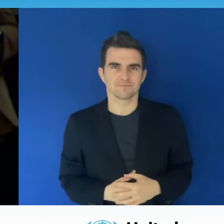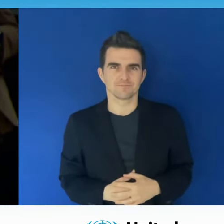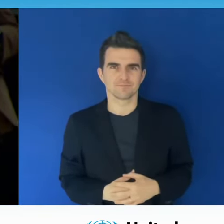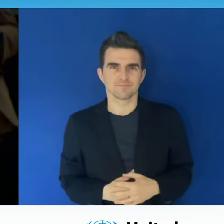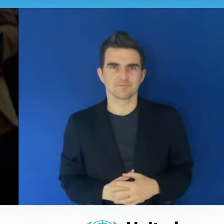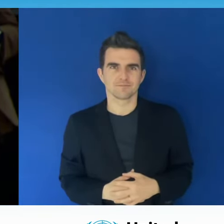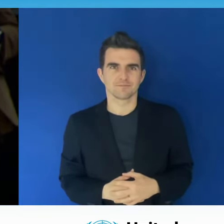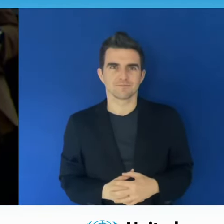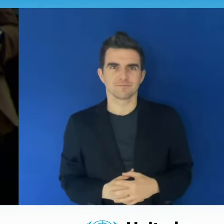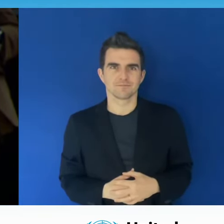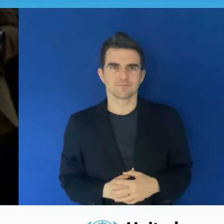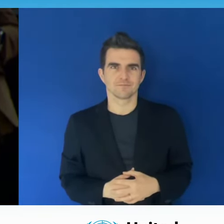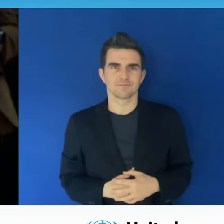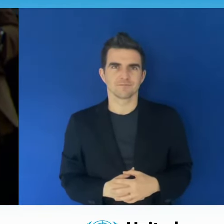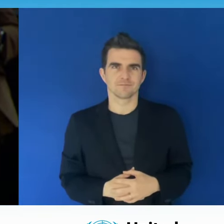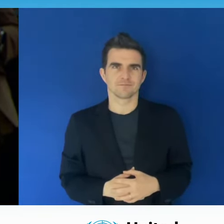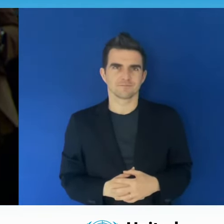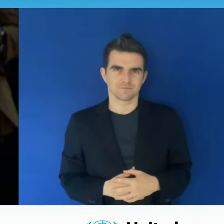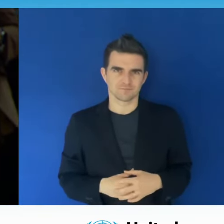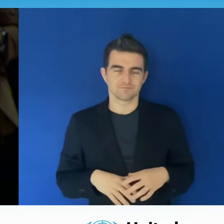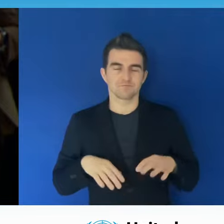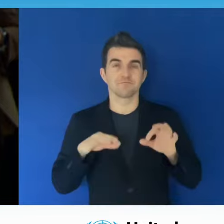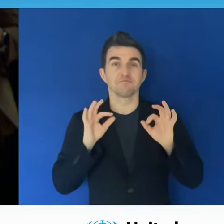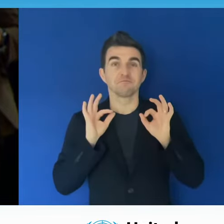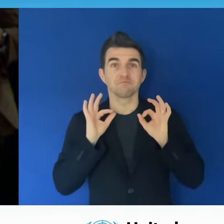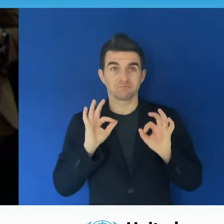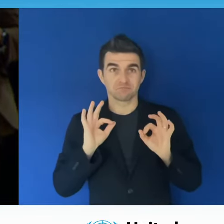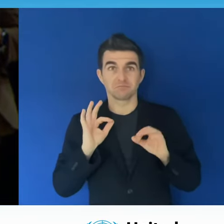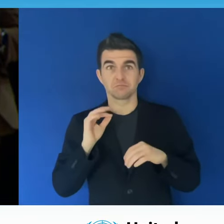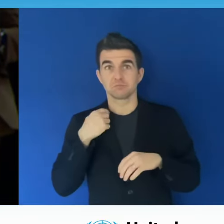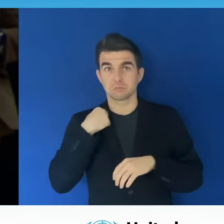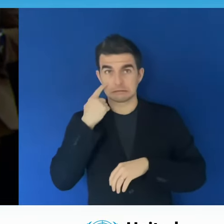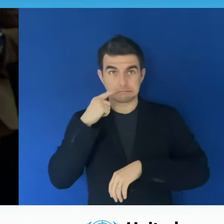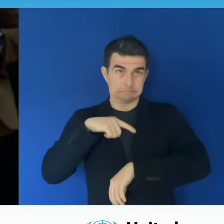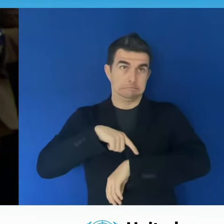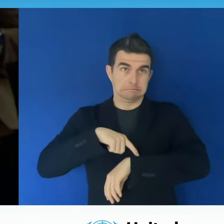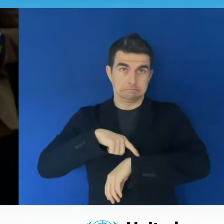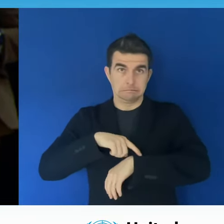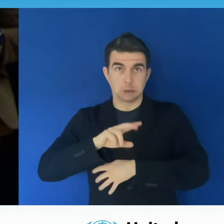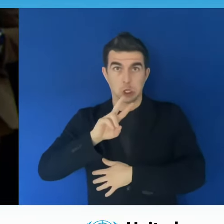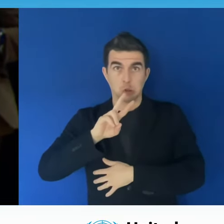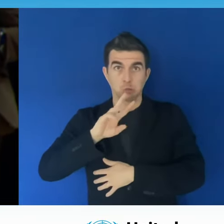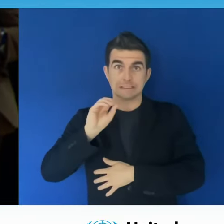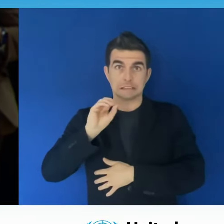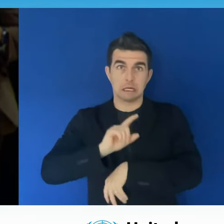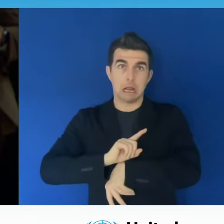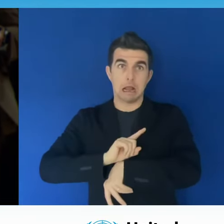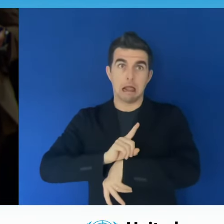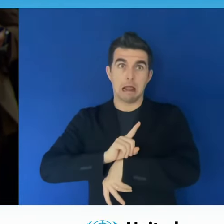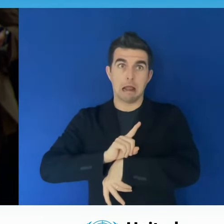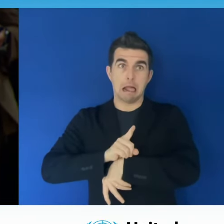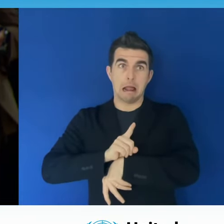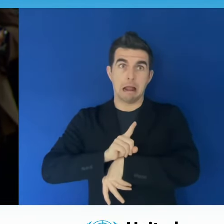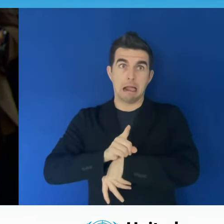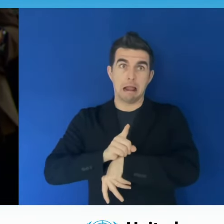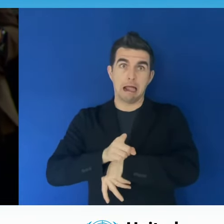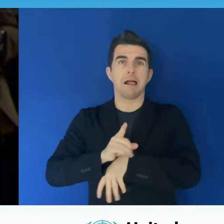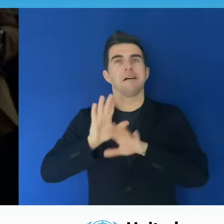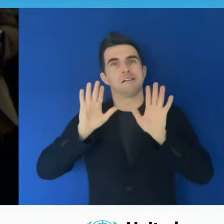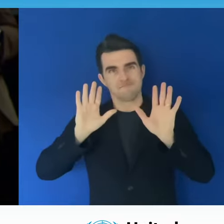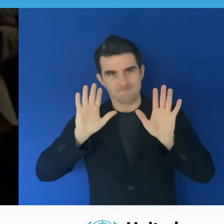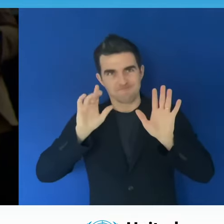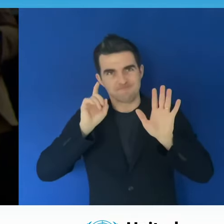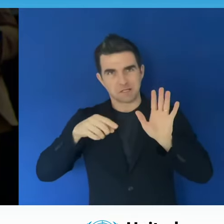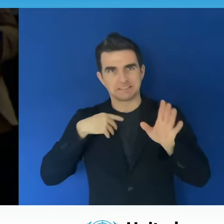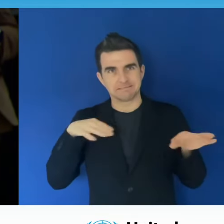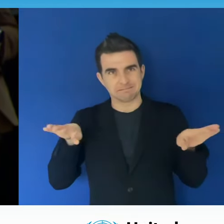Well, it seems like I have 20 seconds left, so I will have to wrap this up. But I just wanted to tell you, it seems like we were able to bring up